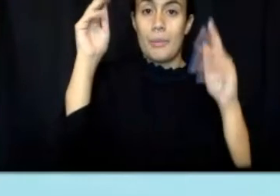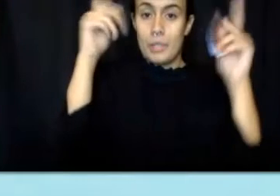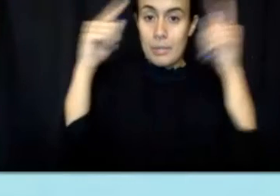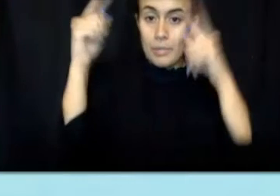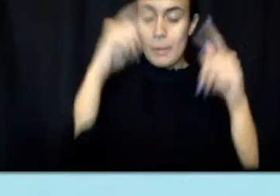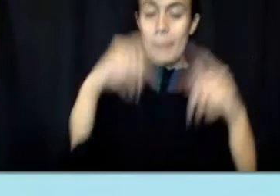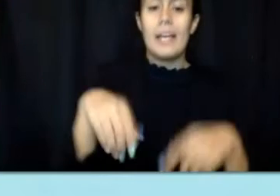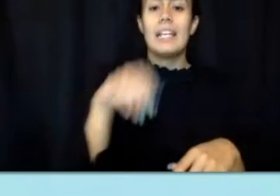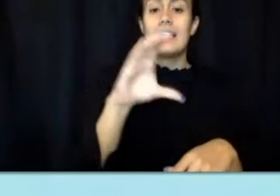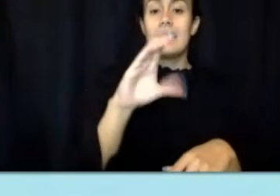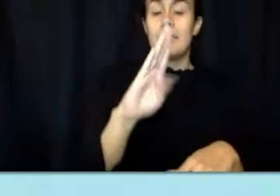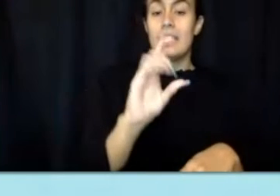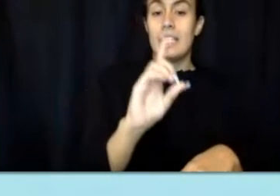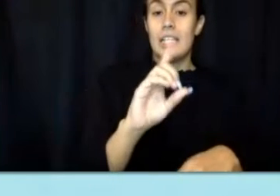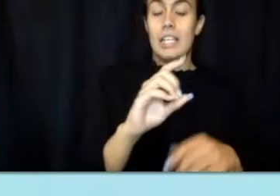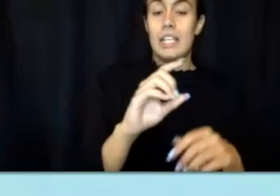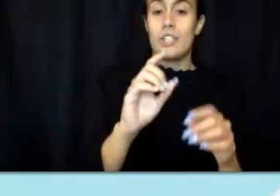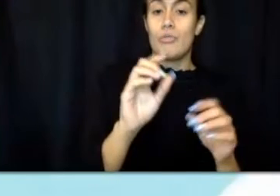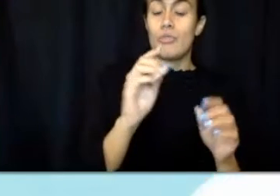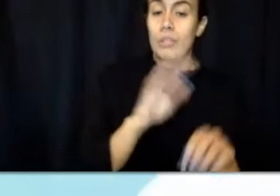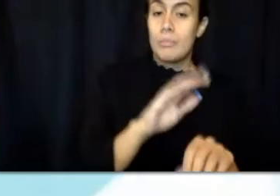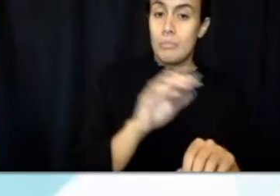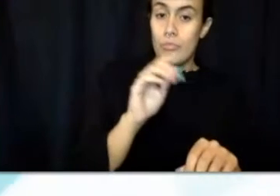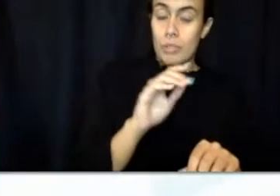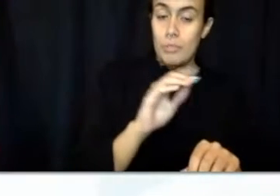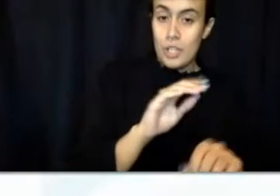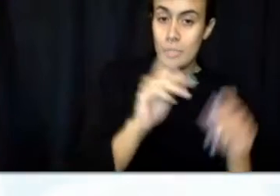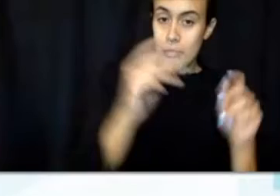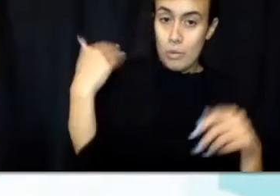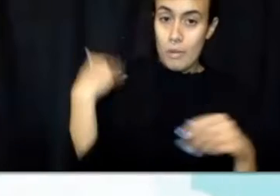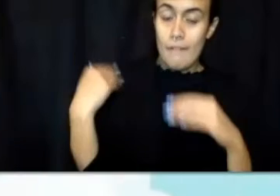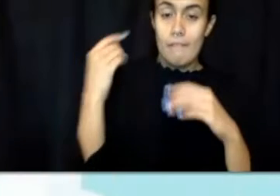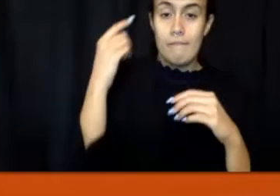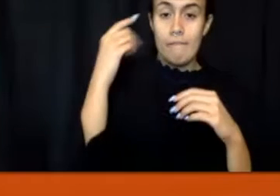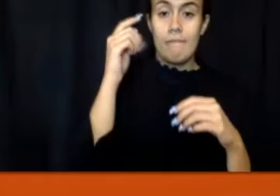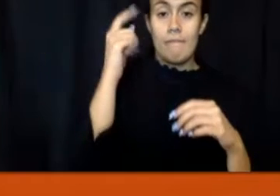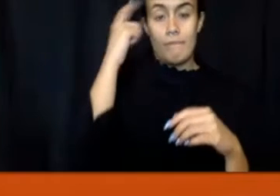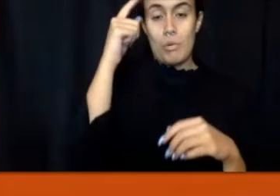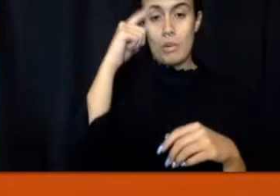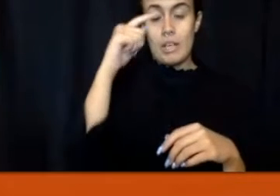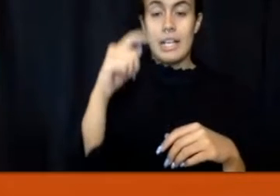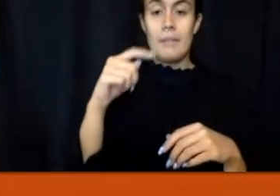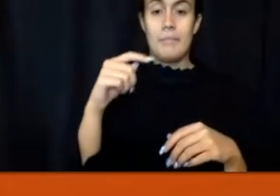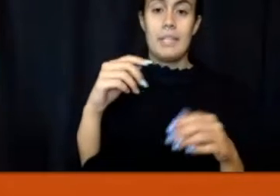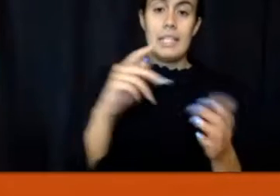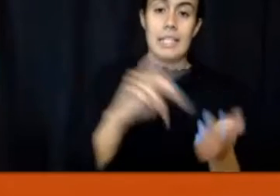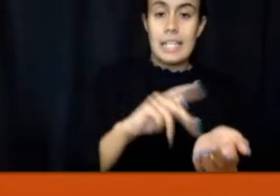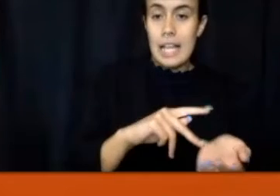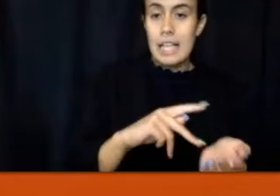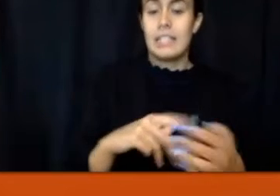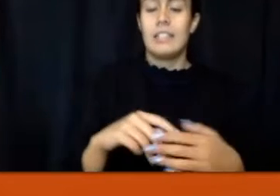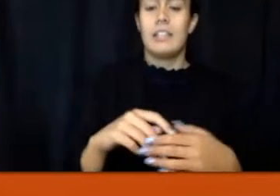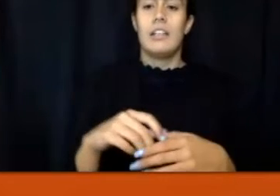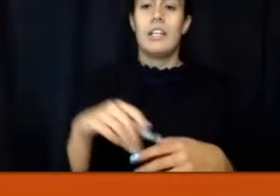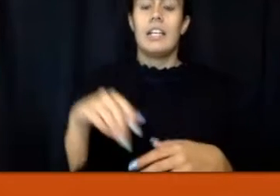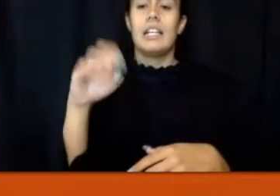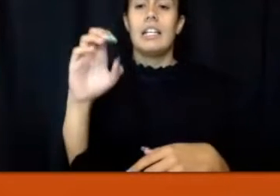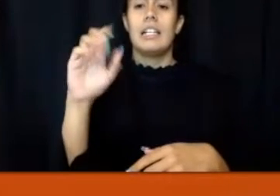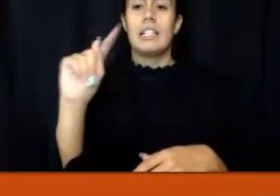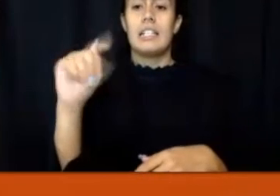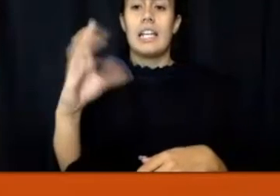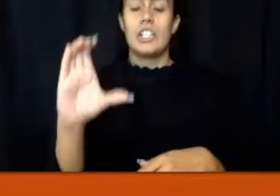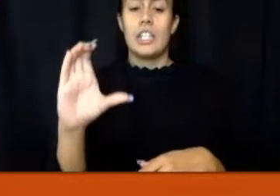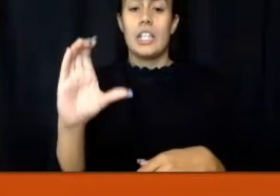while CBD is responsible for the non-psychoactive effects. Like endocannabinoids,